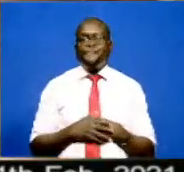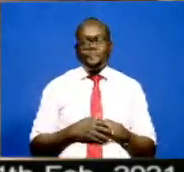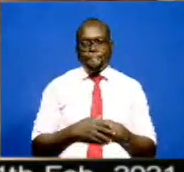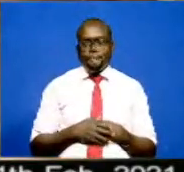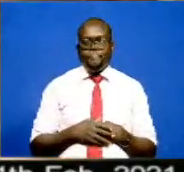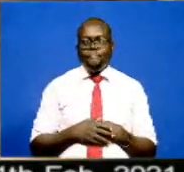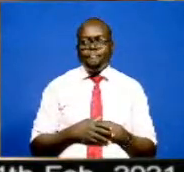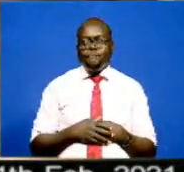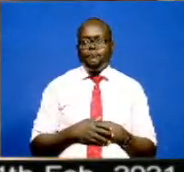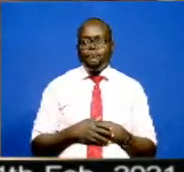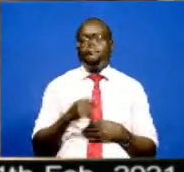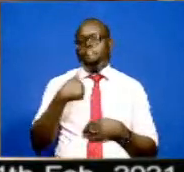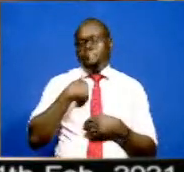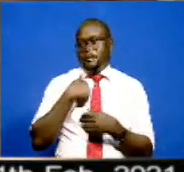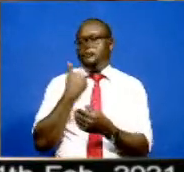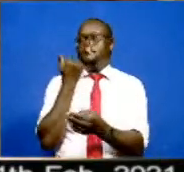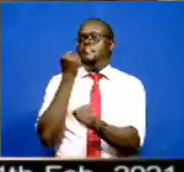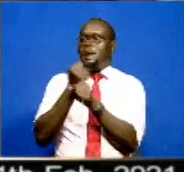I beg to